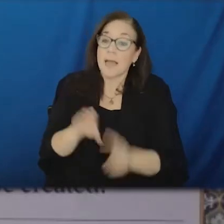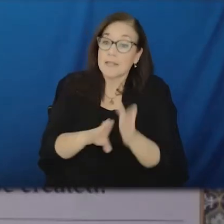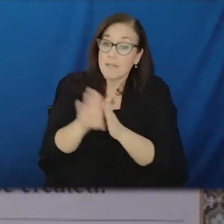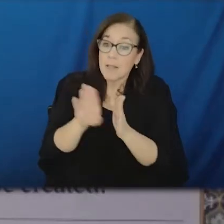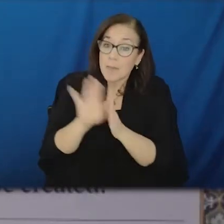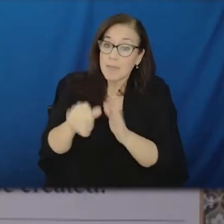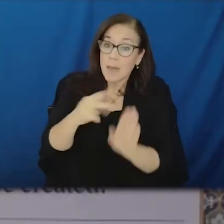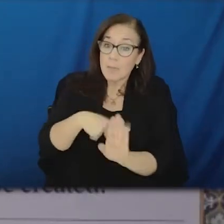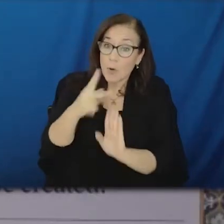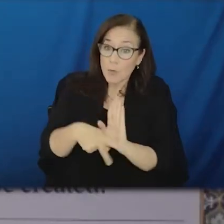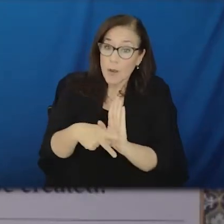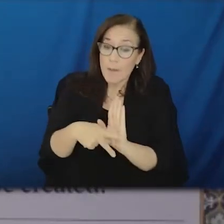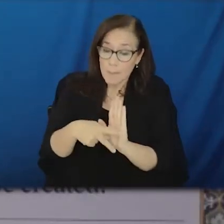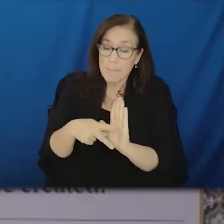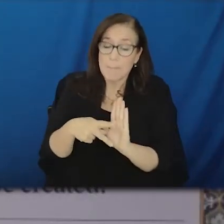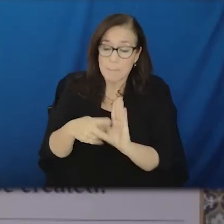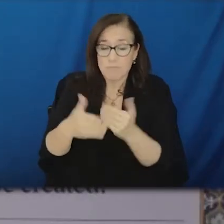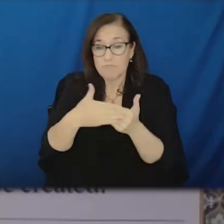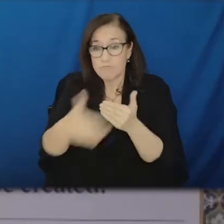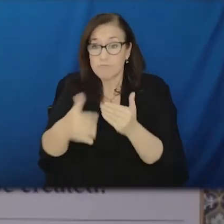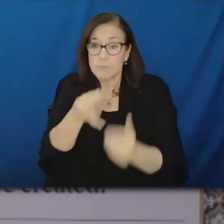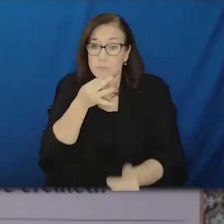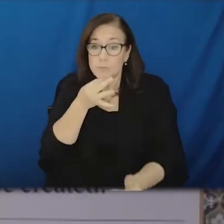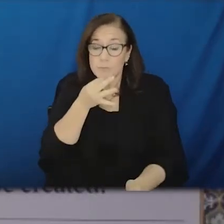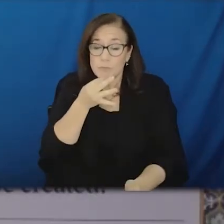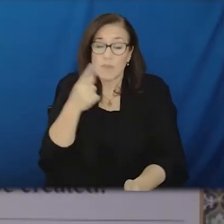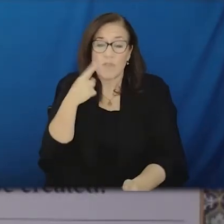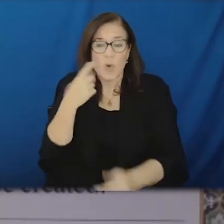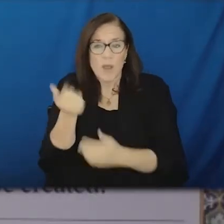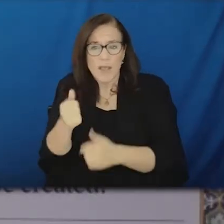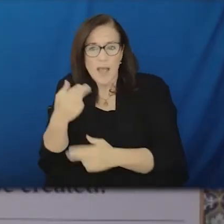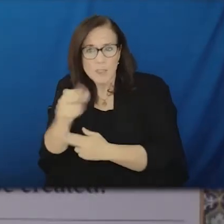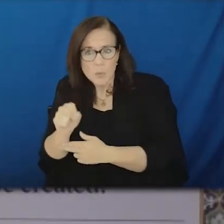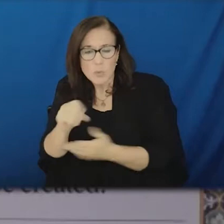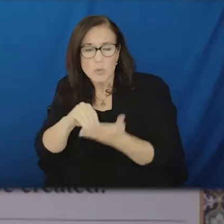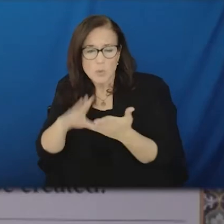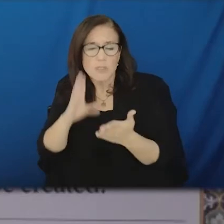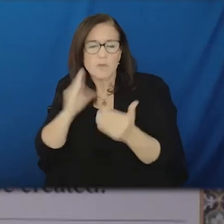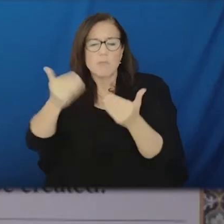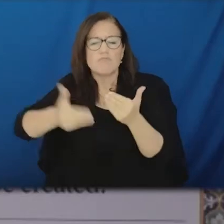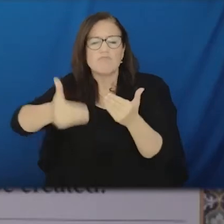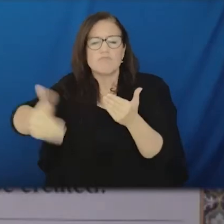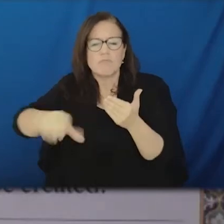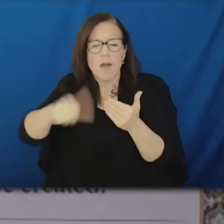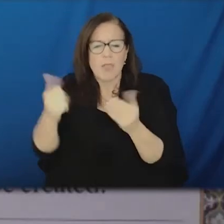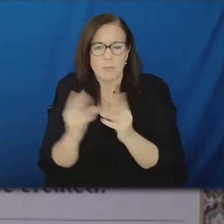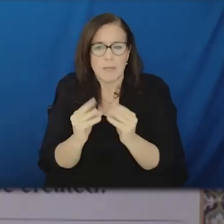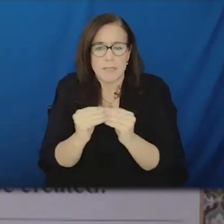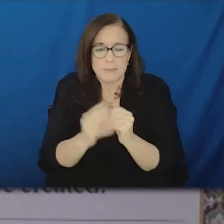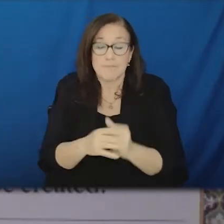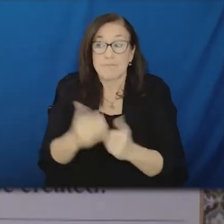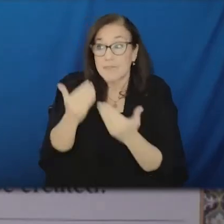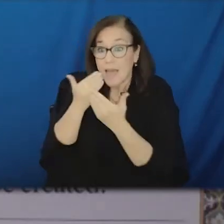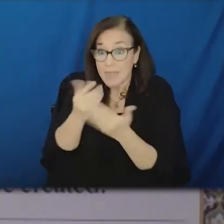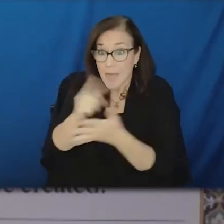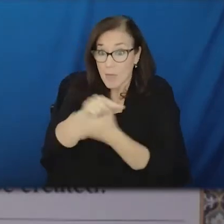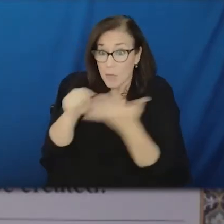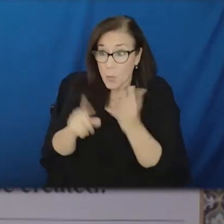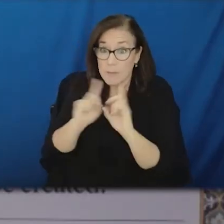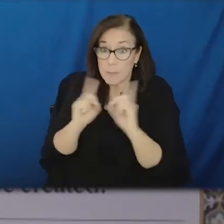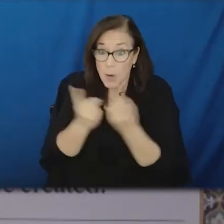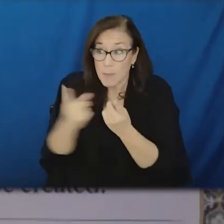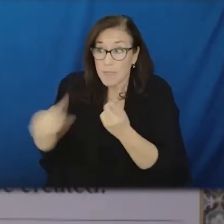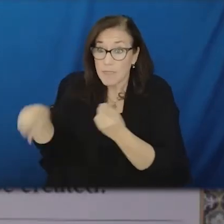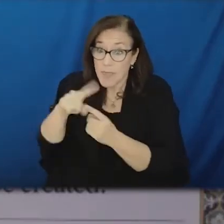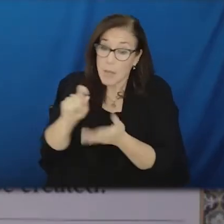interpretation pathway for our high school students in future meetings. I do want to thank the many partners and organizations who wrote in